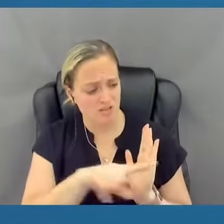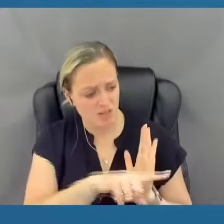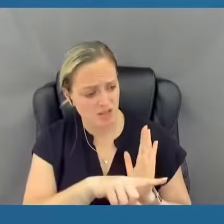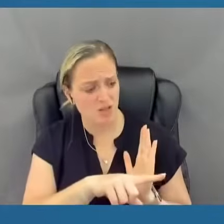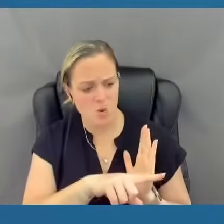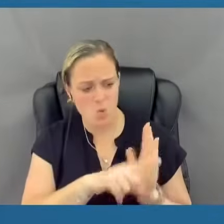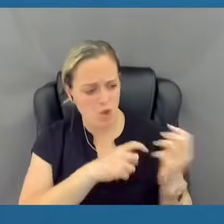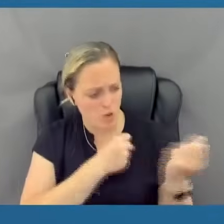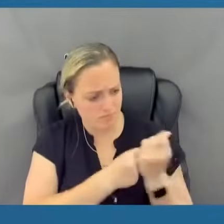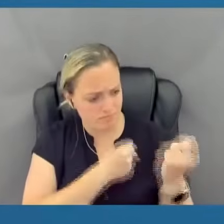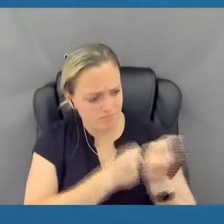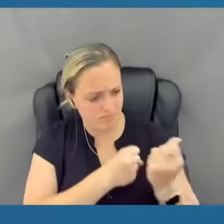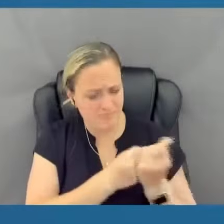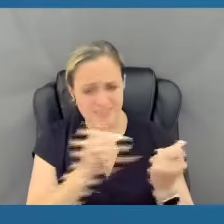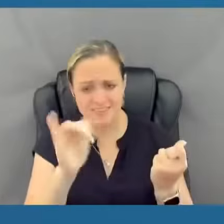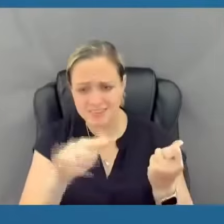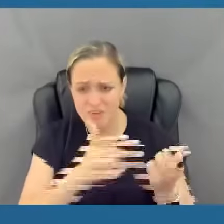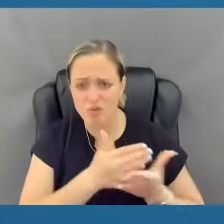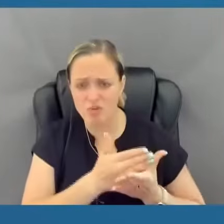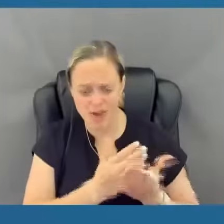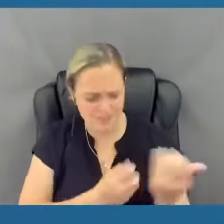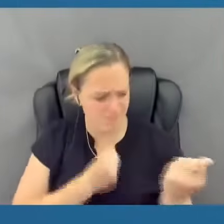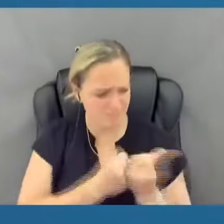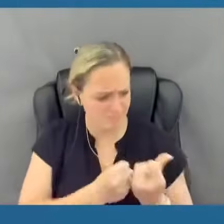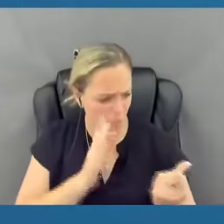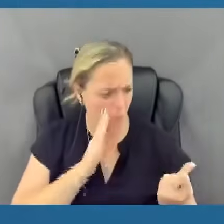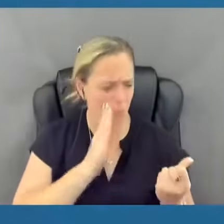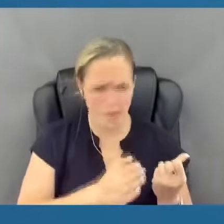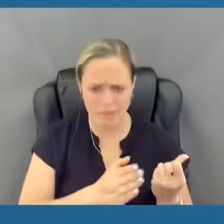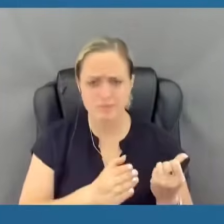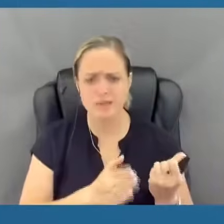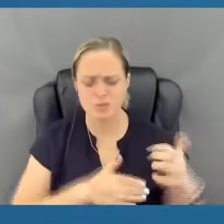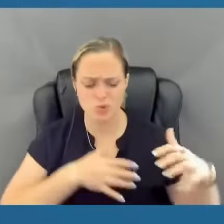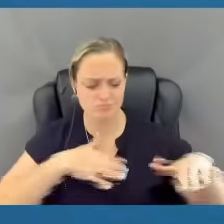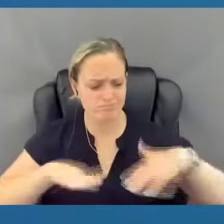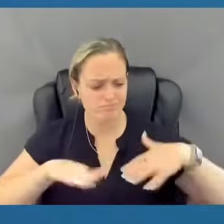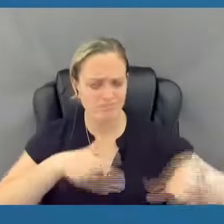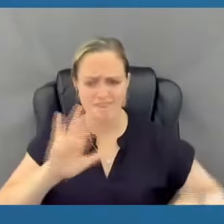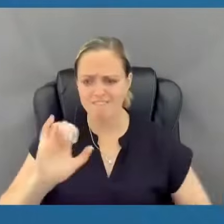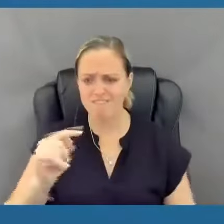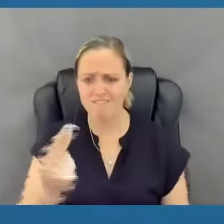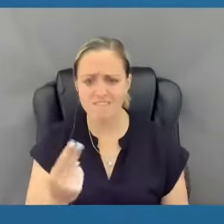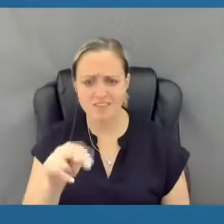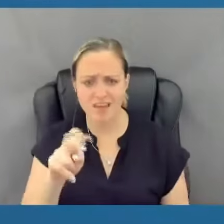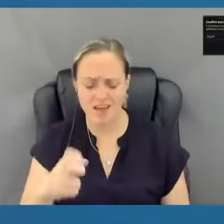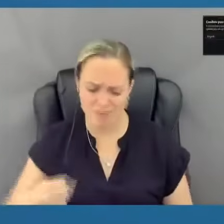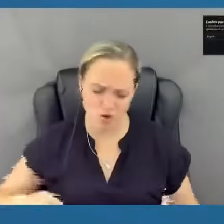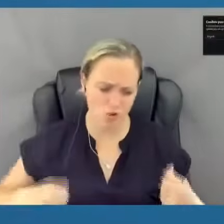the civil rights struggle, we must stand with you as we march down Fifth Avenue, arm in arm,